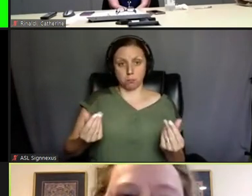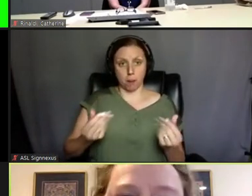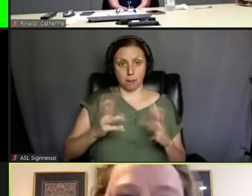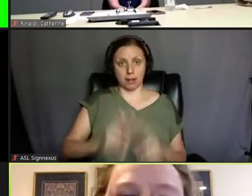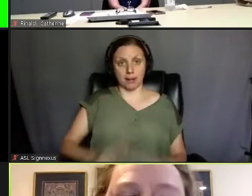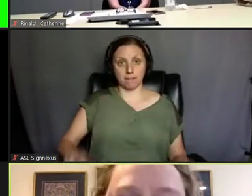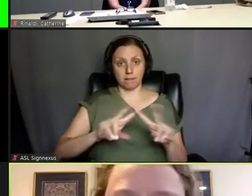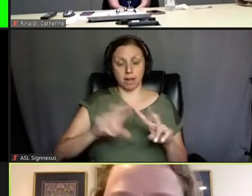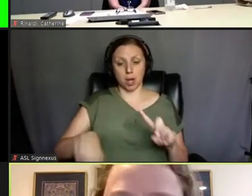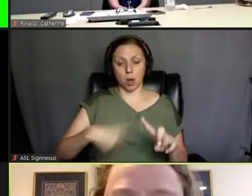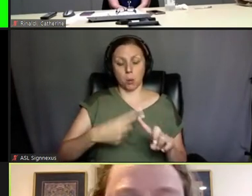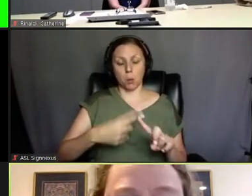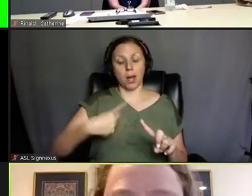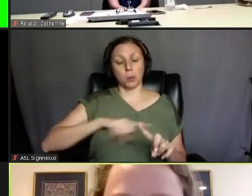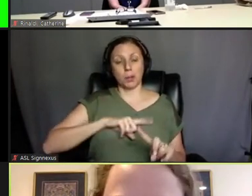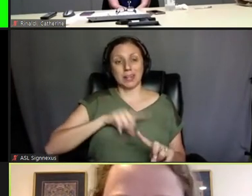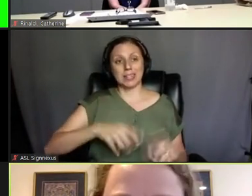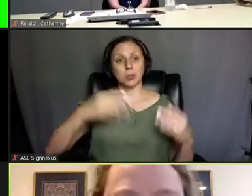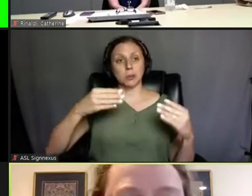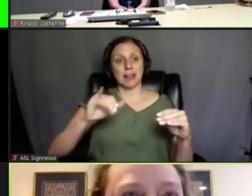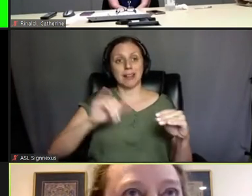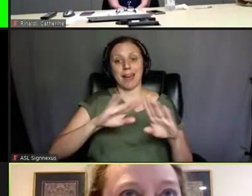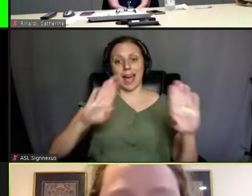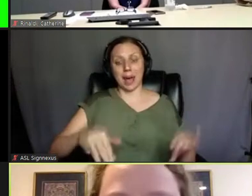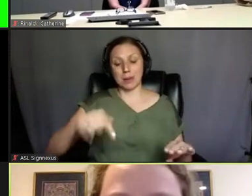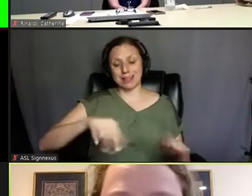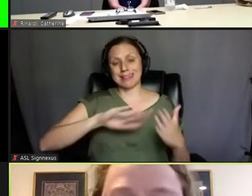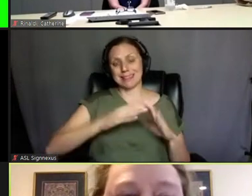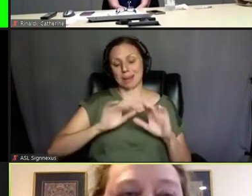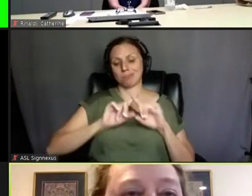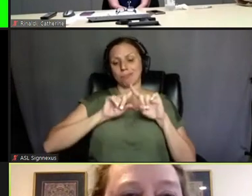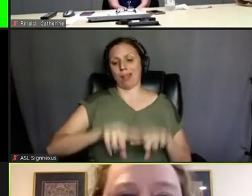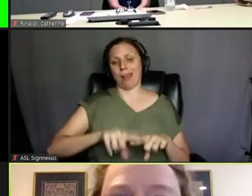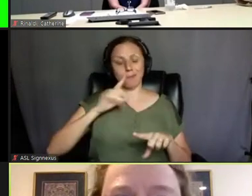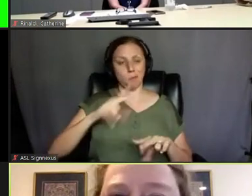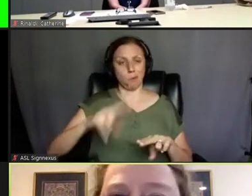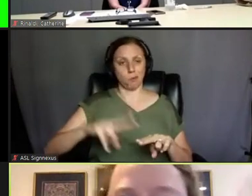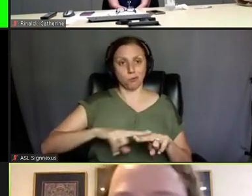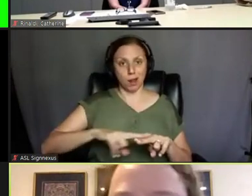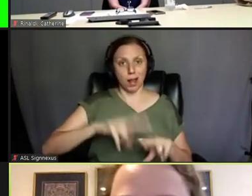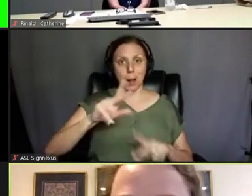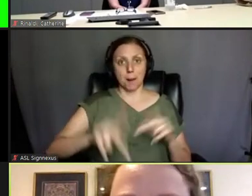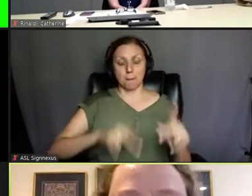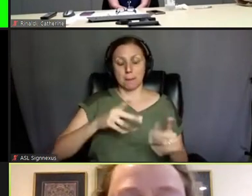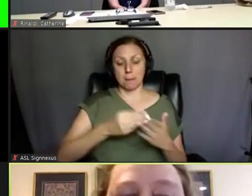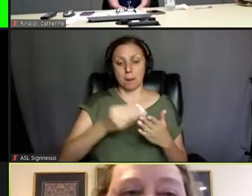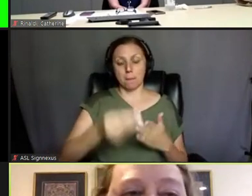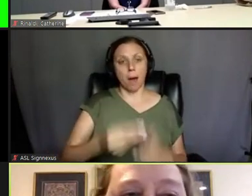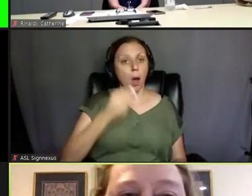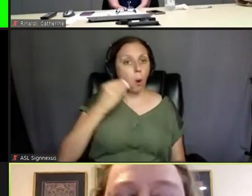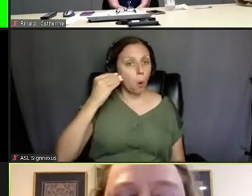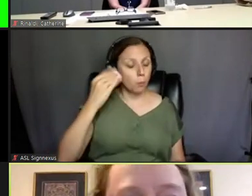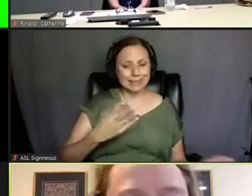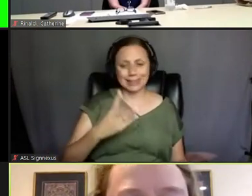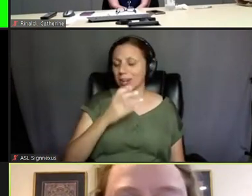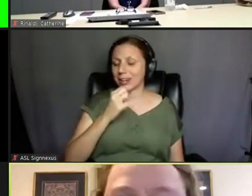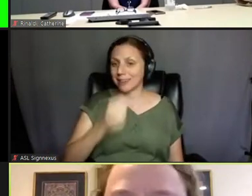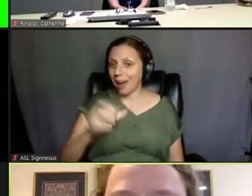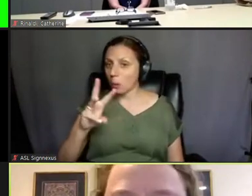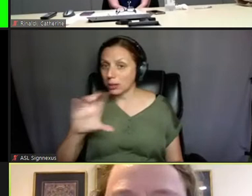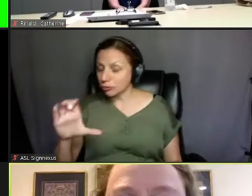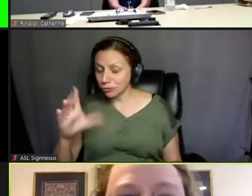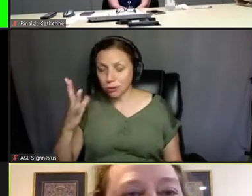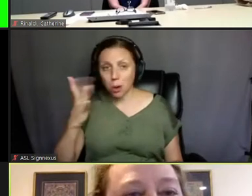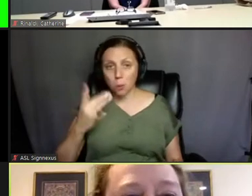This town counted on these trains. People bought homes here rather than in Westchester and